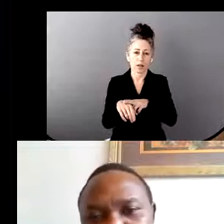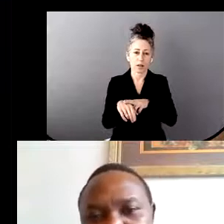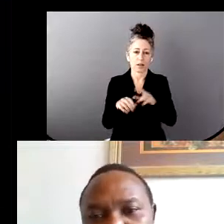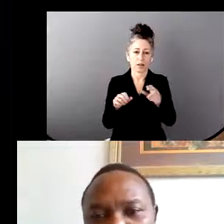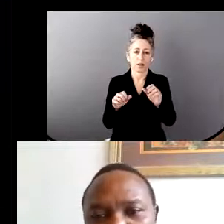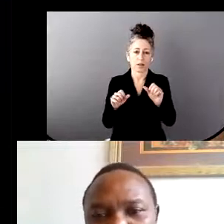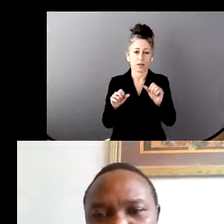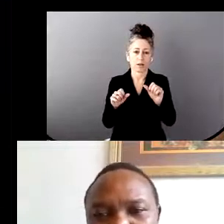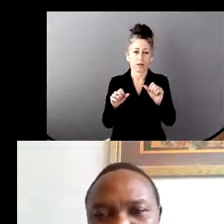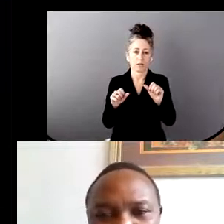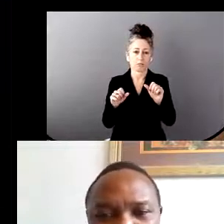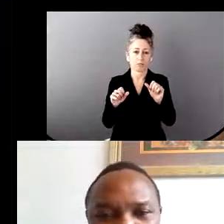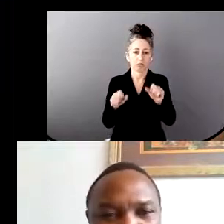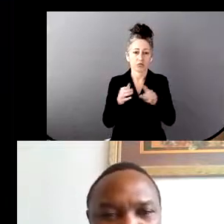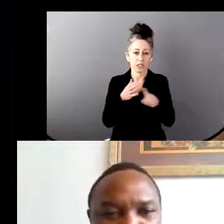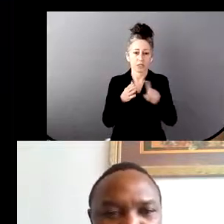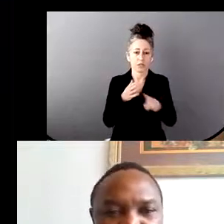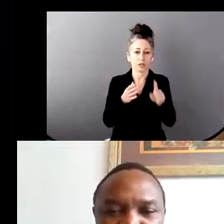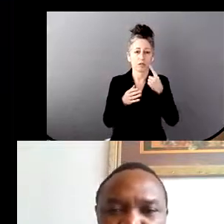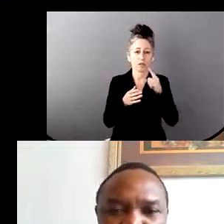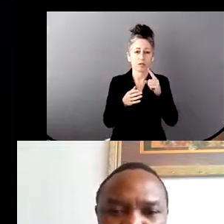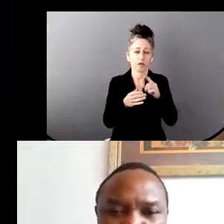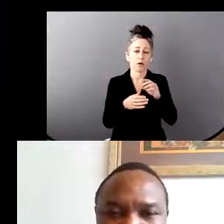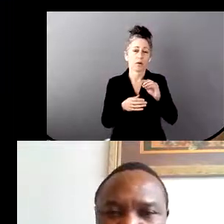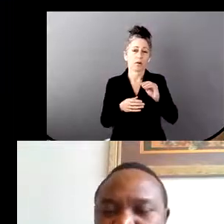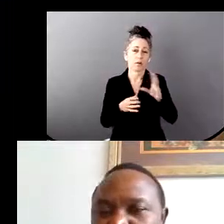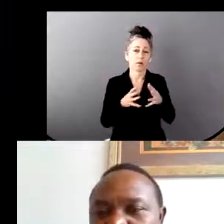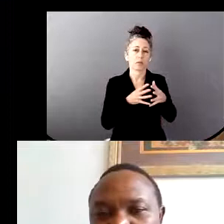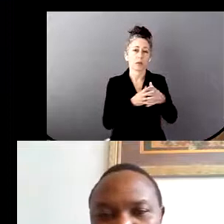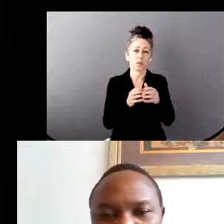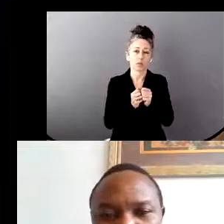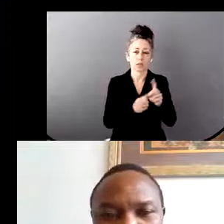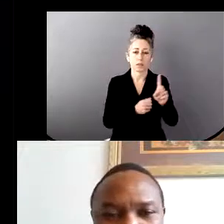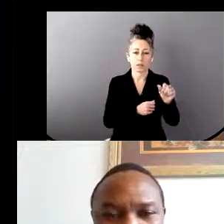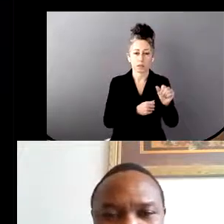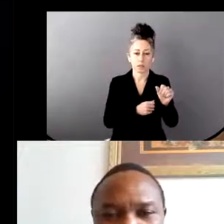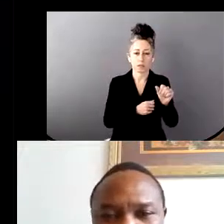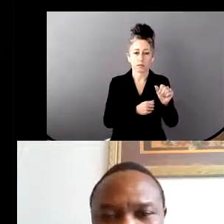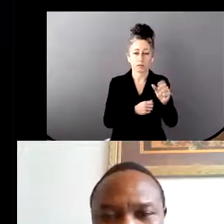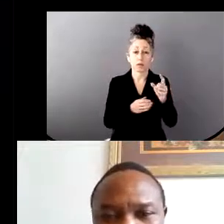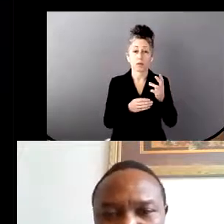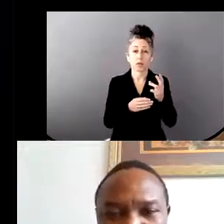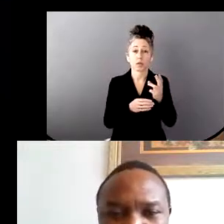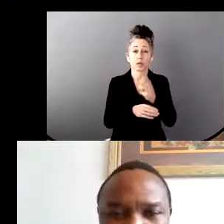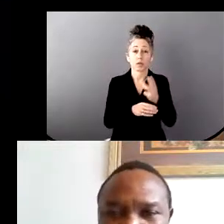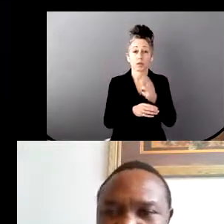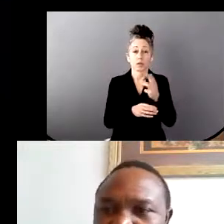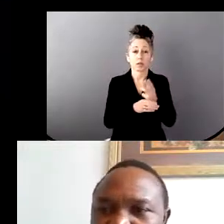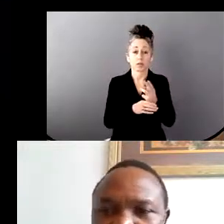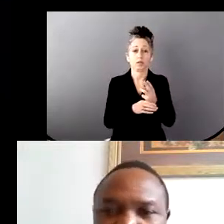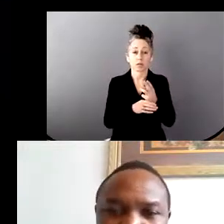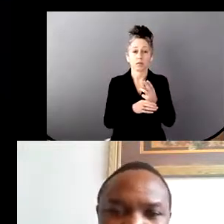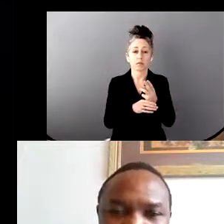agenda among African Americans with disabilities. And we are using associated terms of health